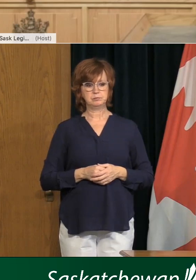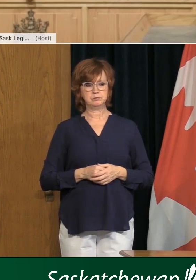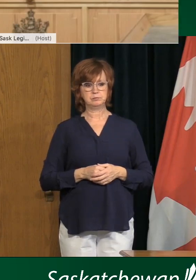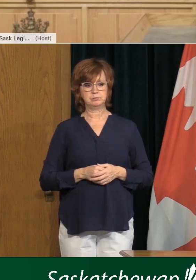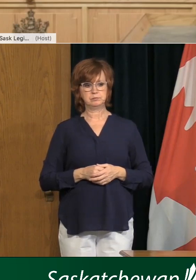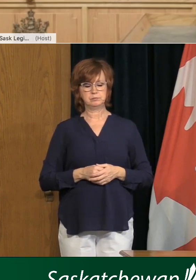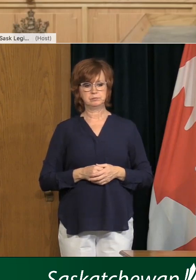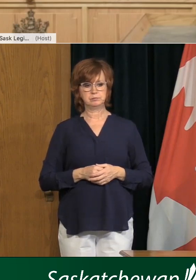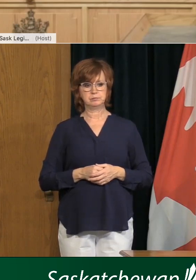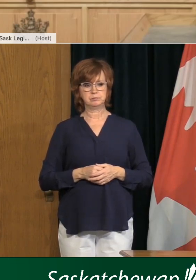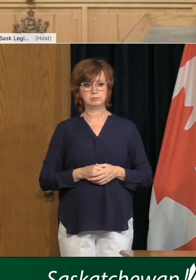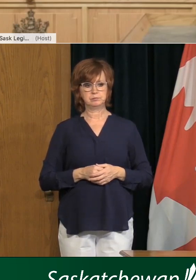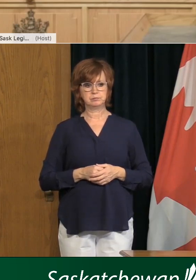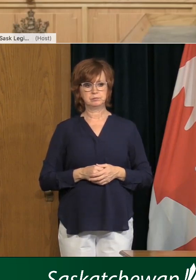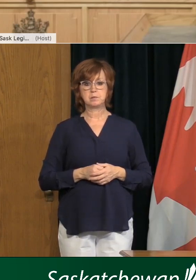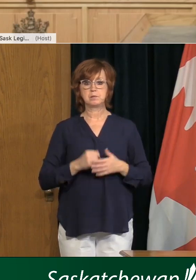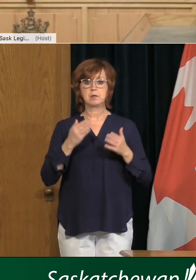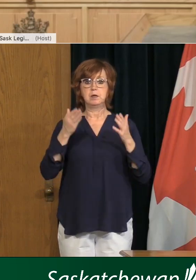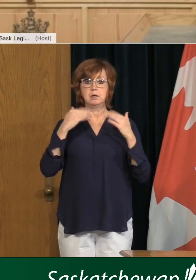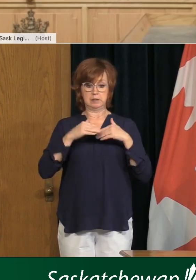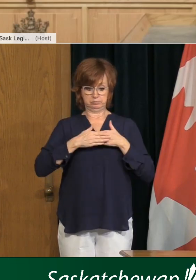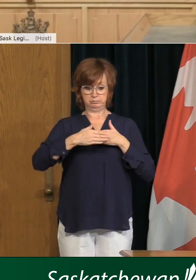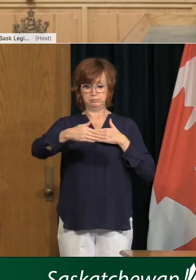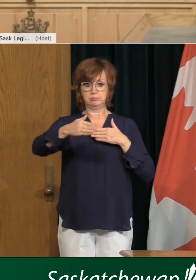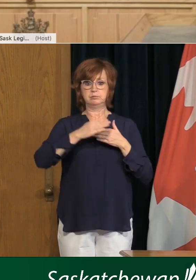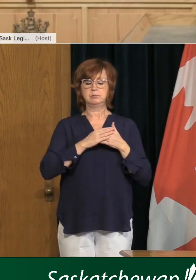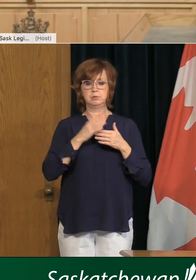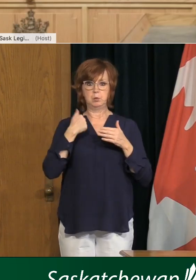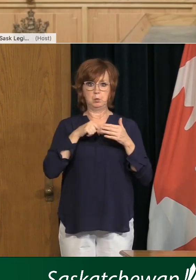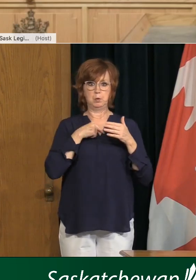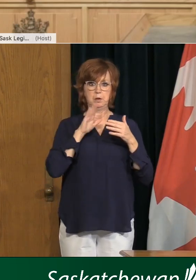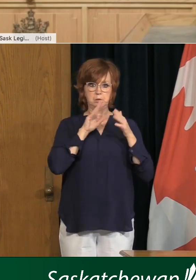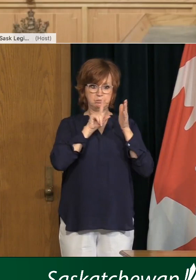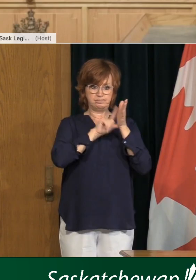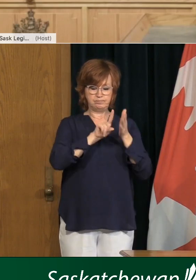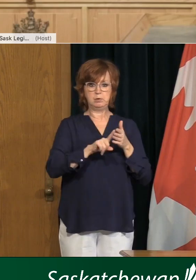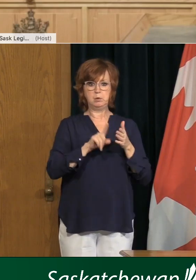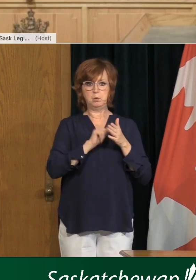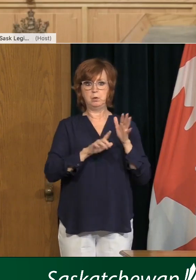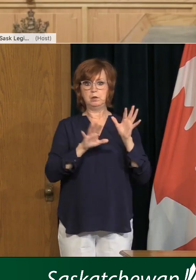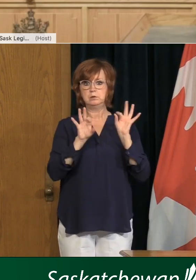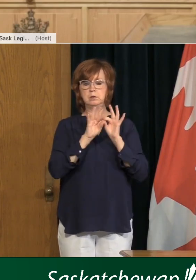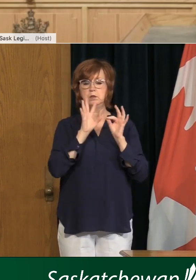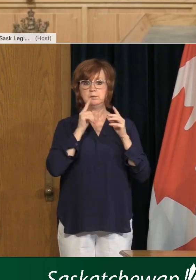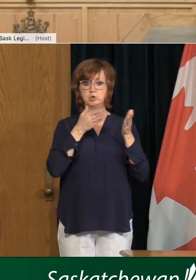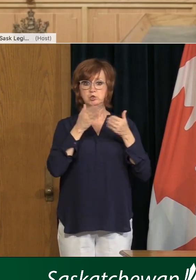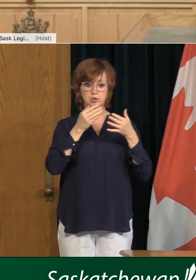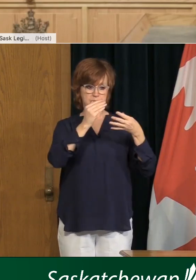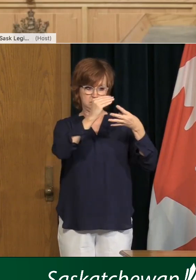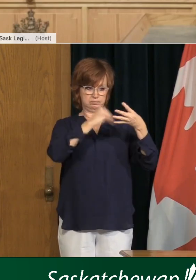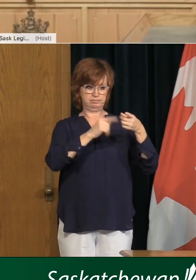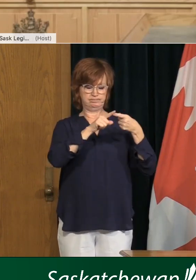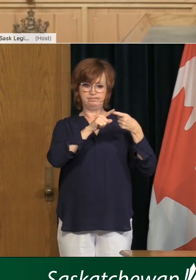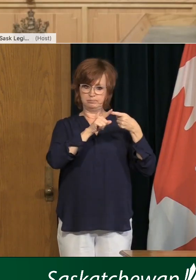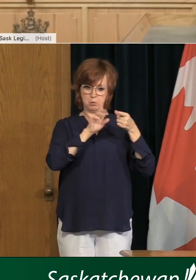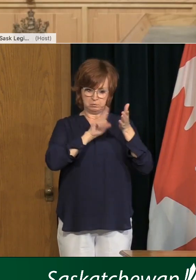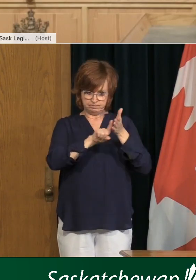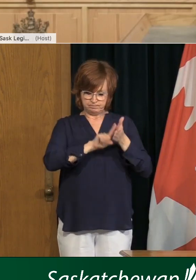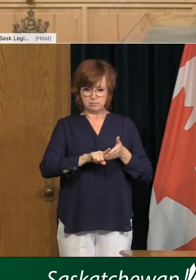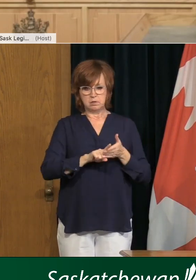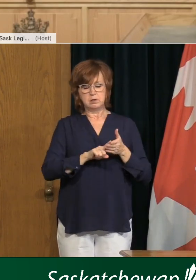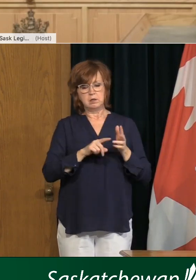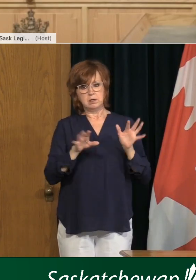continue to focus on the prerequisites for service resumption that we've spoken about. These are really the foundation and